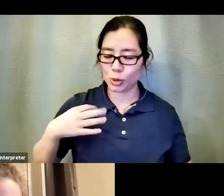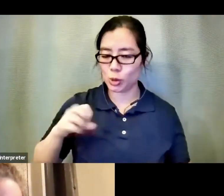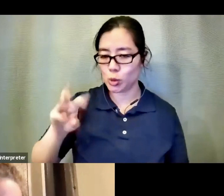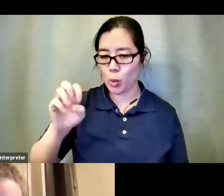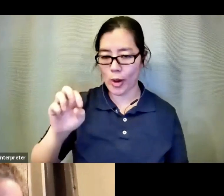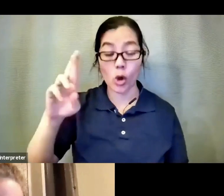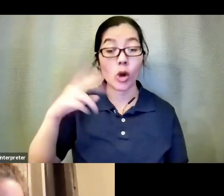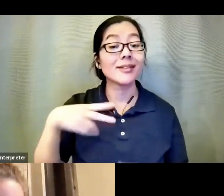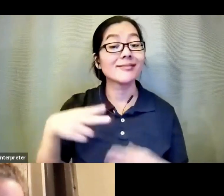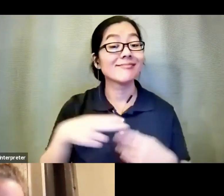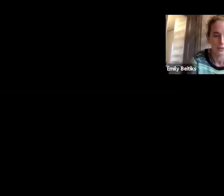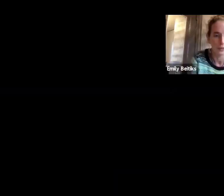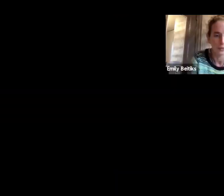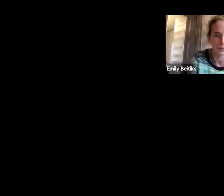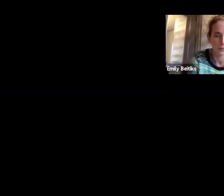have our slideshow,